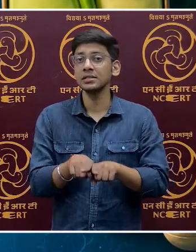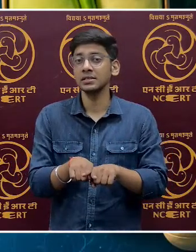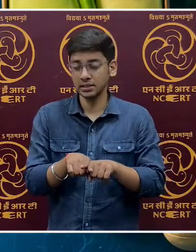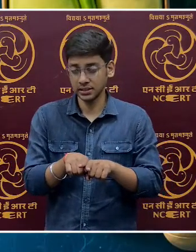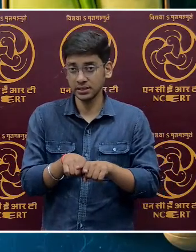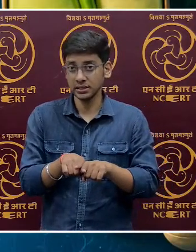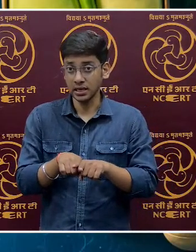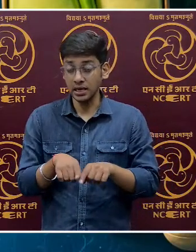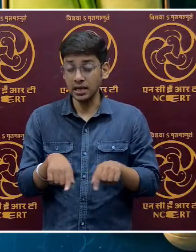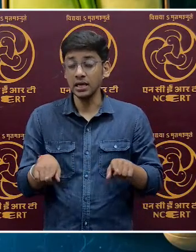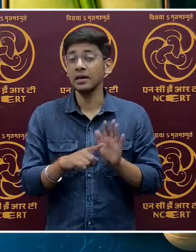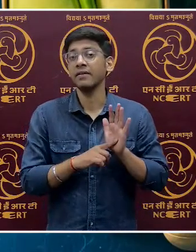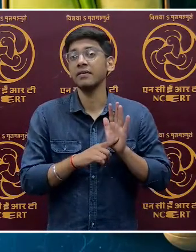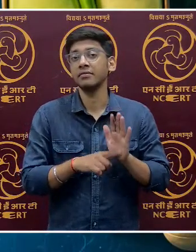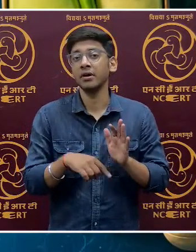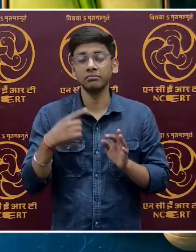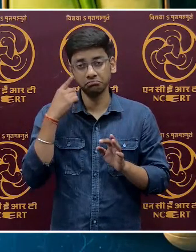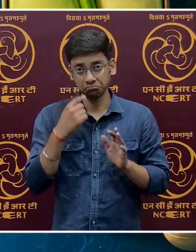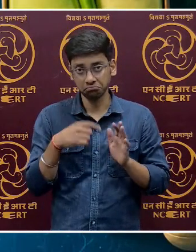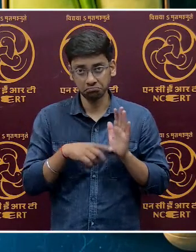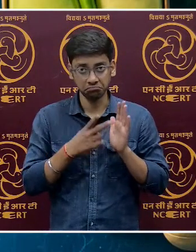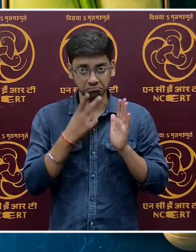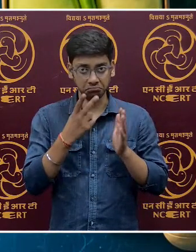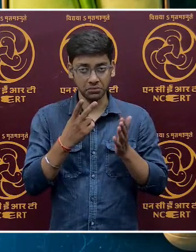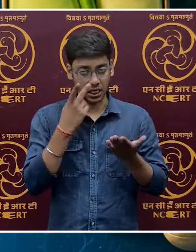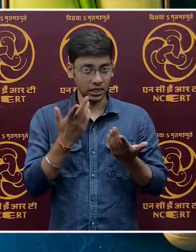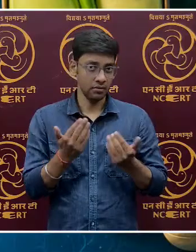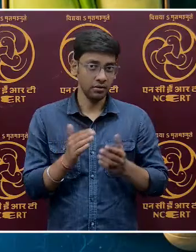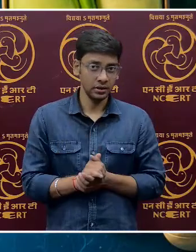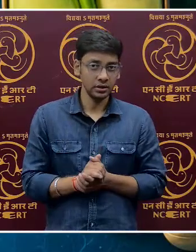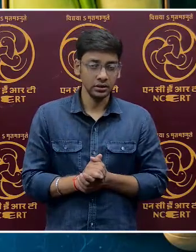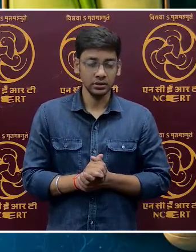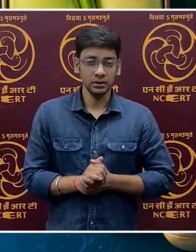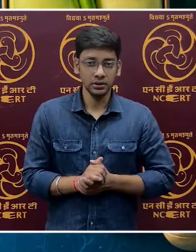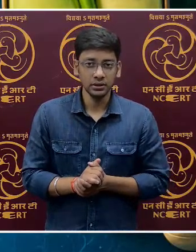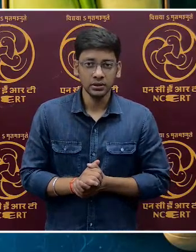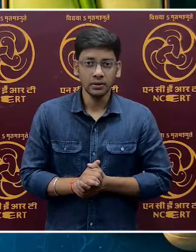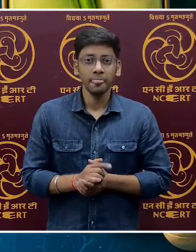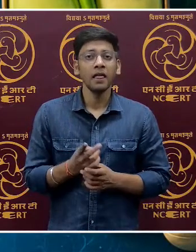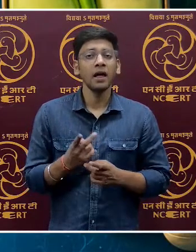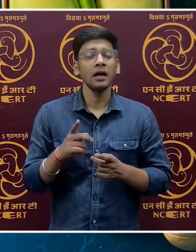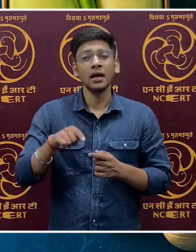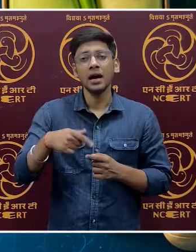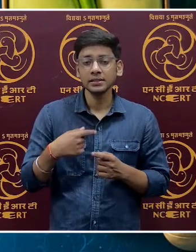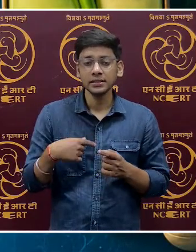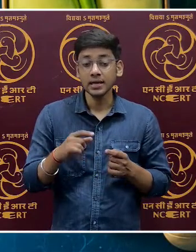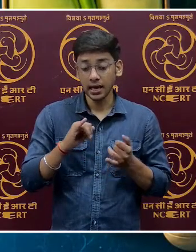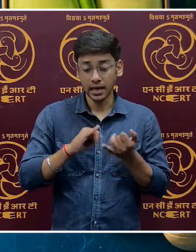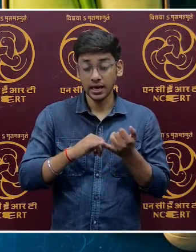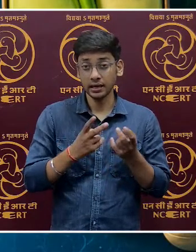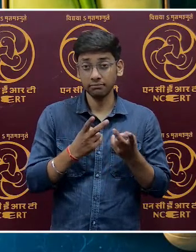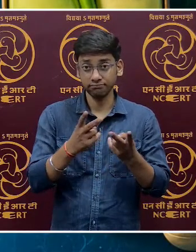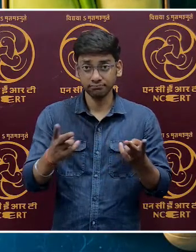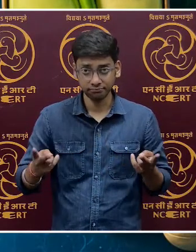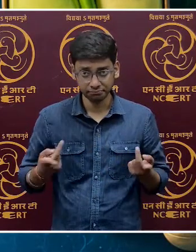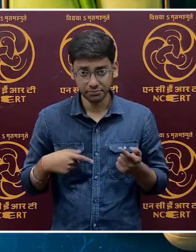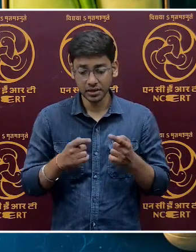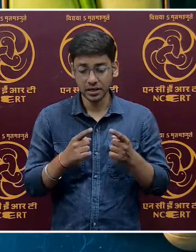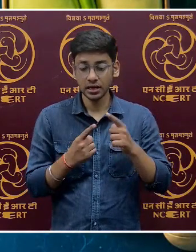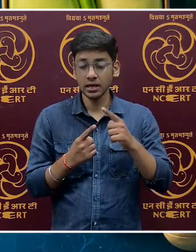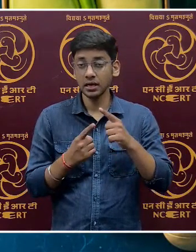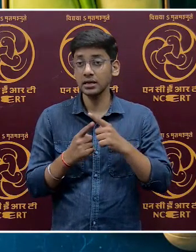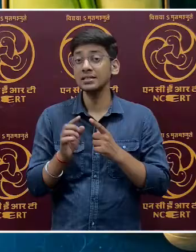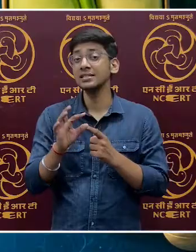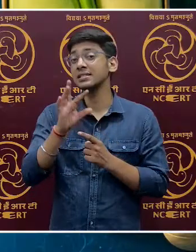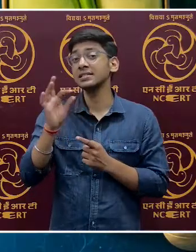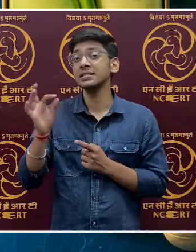the front of your eyes. Next, you can able to observe types of seeds, because only getting knowledge might be not that